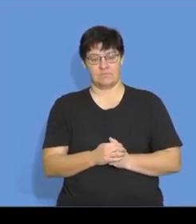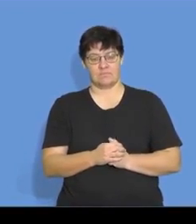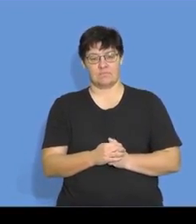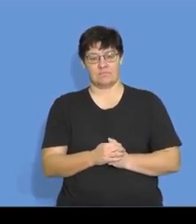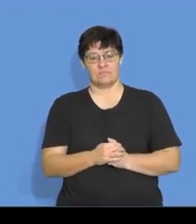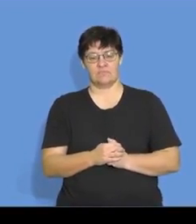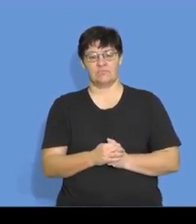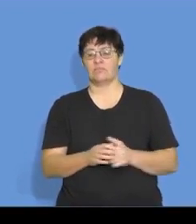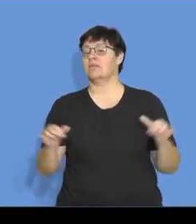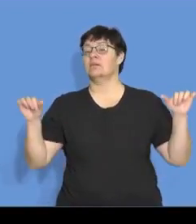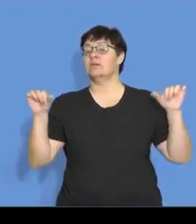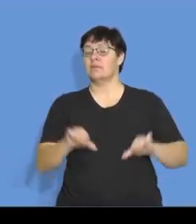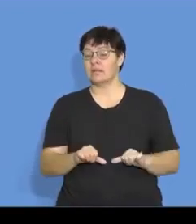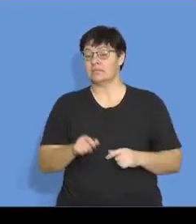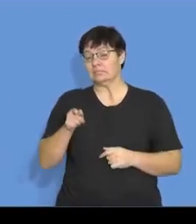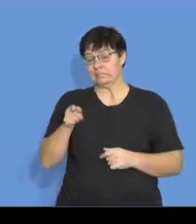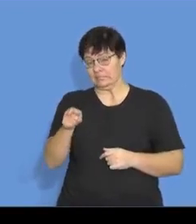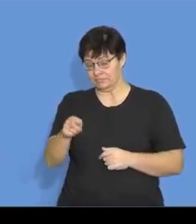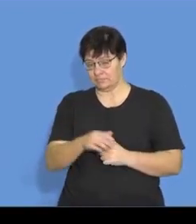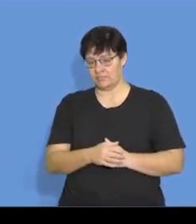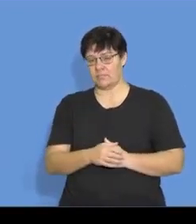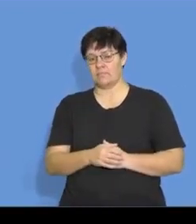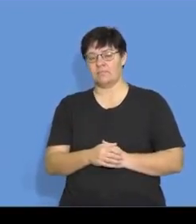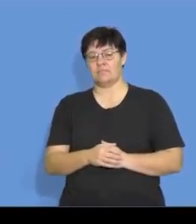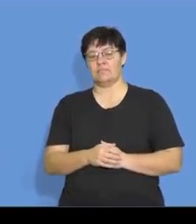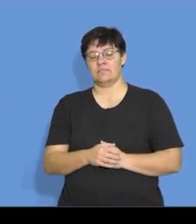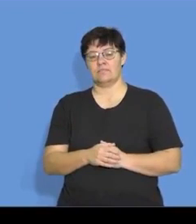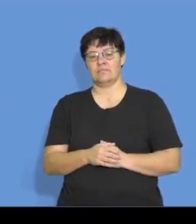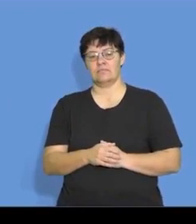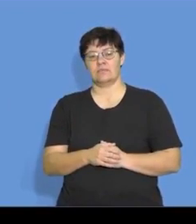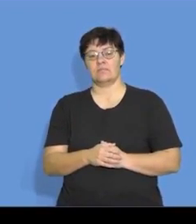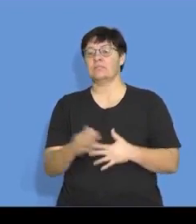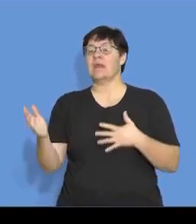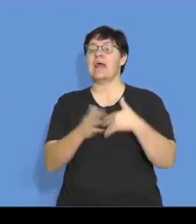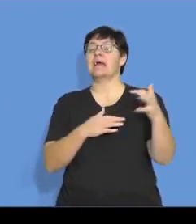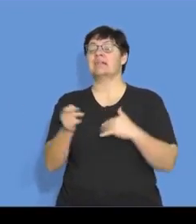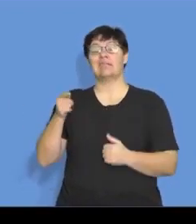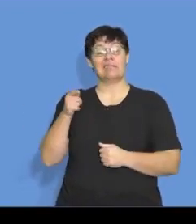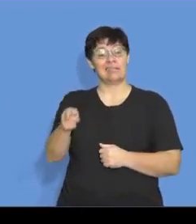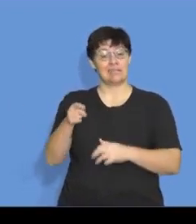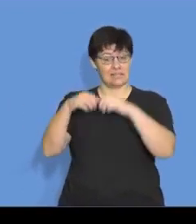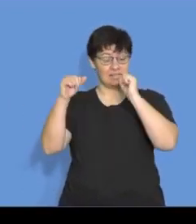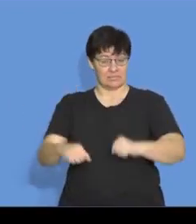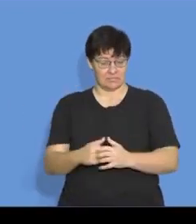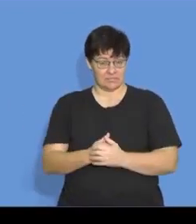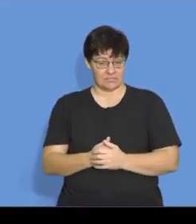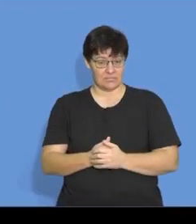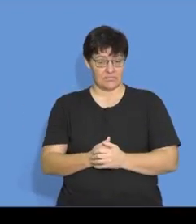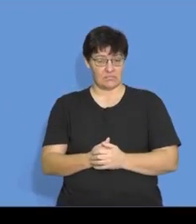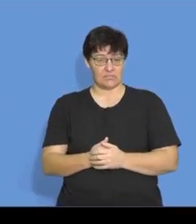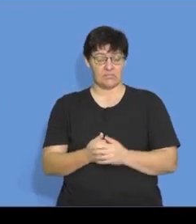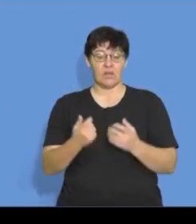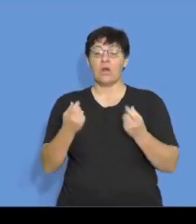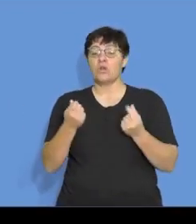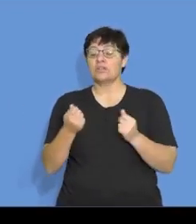Coming back to the periodic system now, we find that when dealing with the periodic system, your cost of